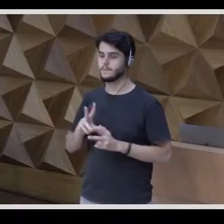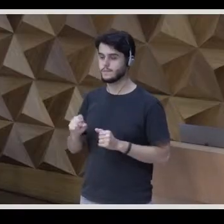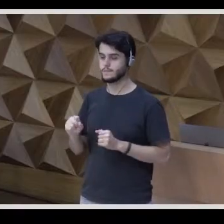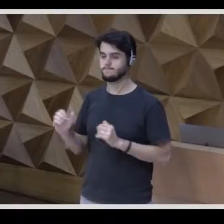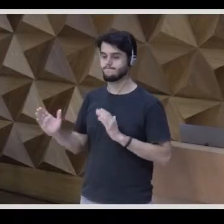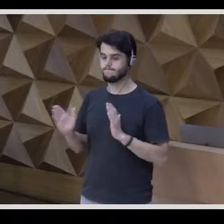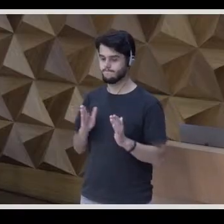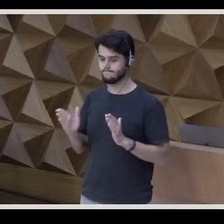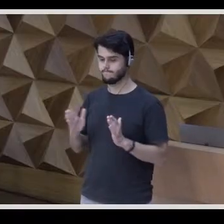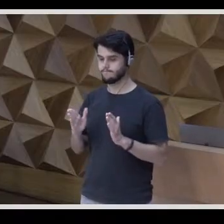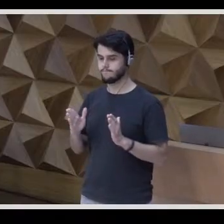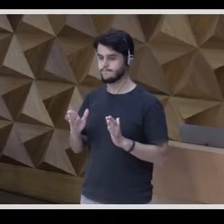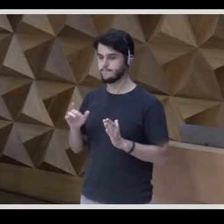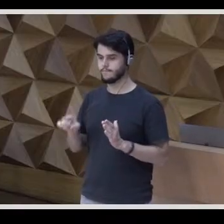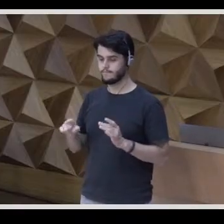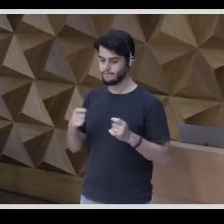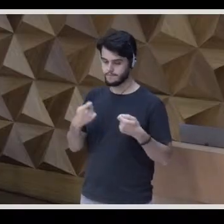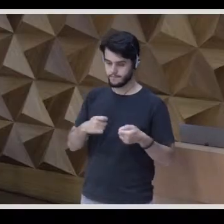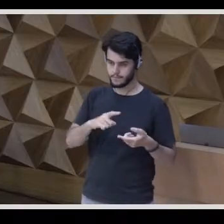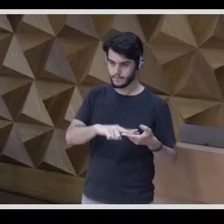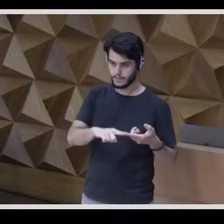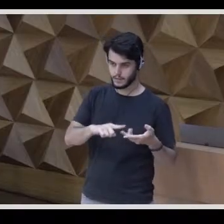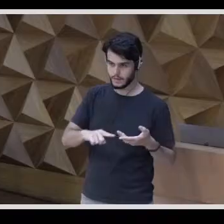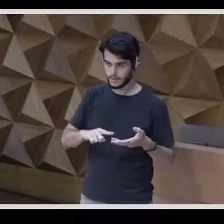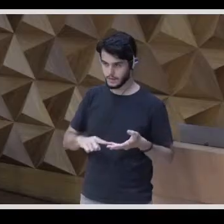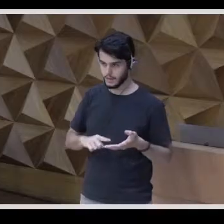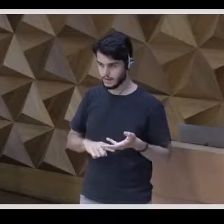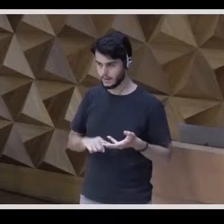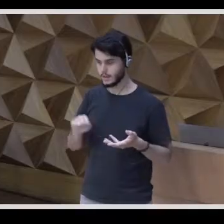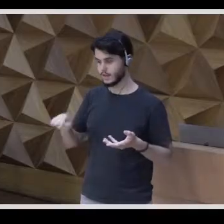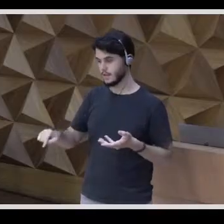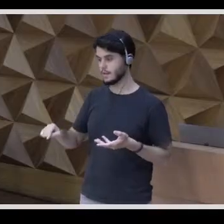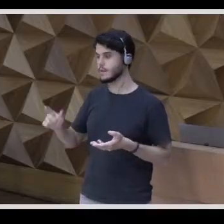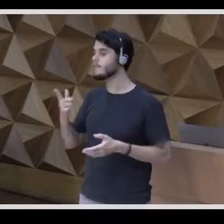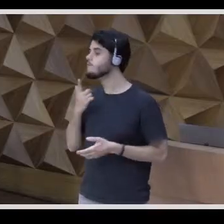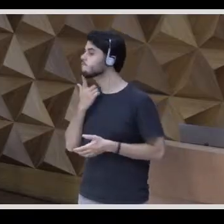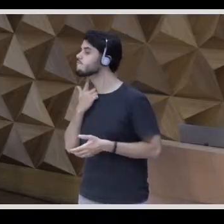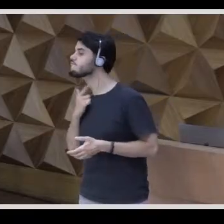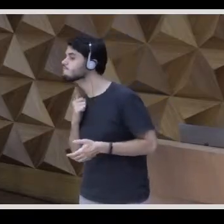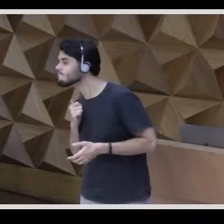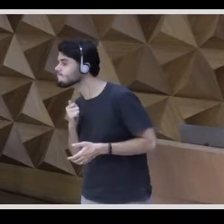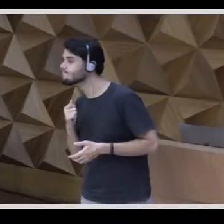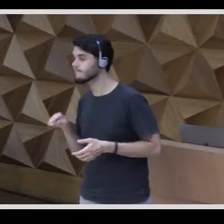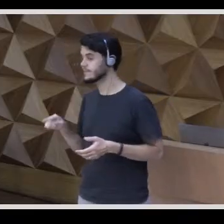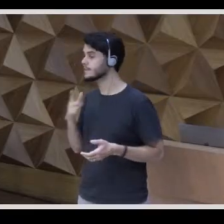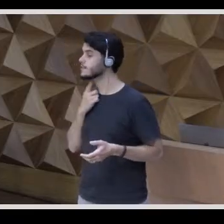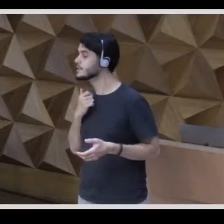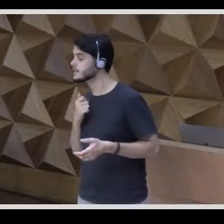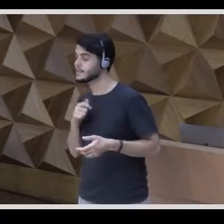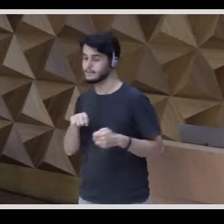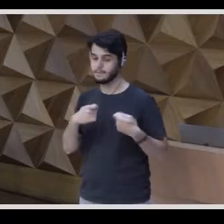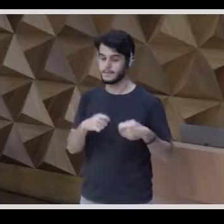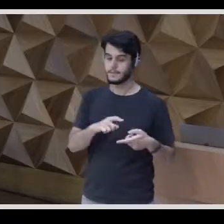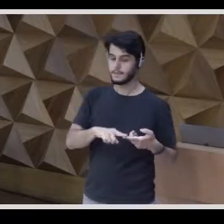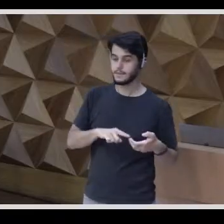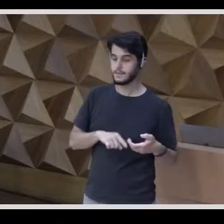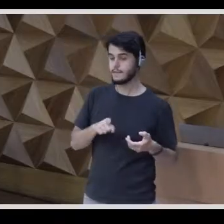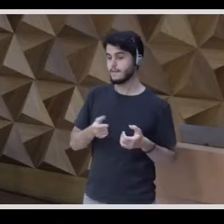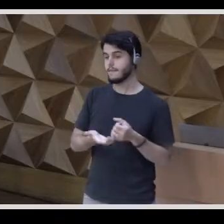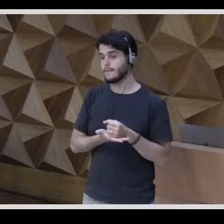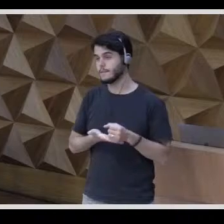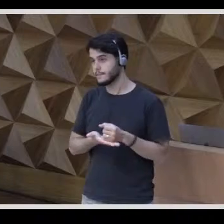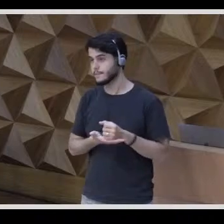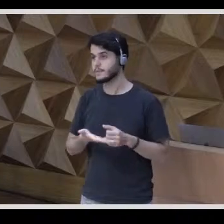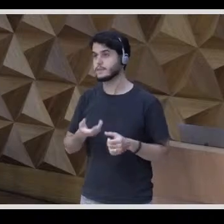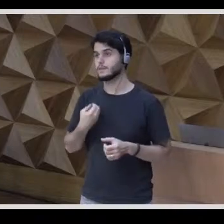wants. So at least the way I understand it is that needs are like really basic for your survival, and wants are